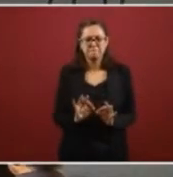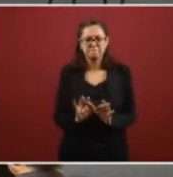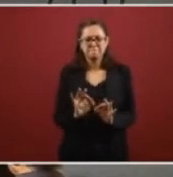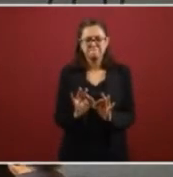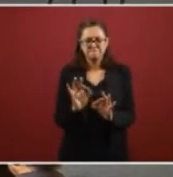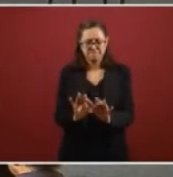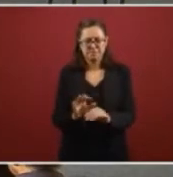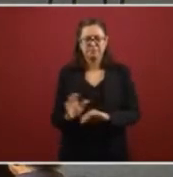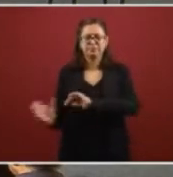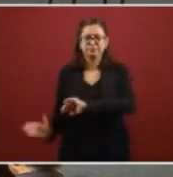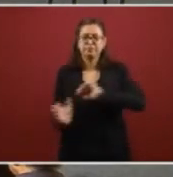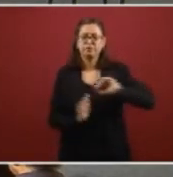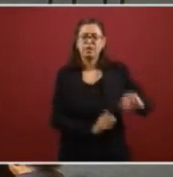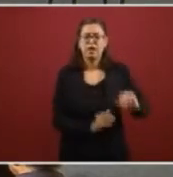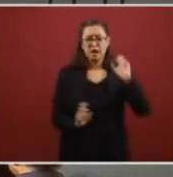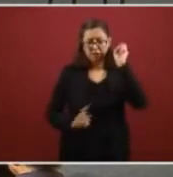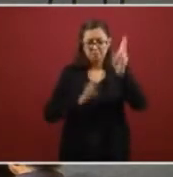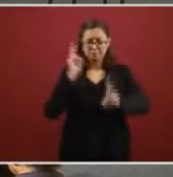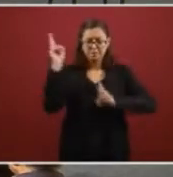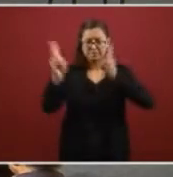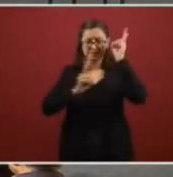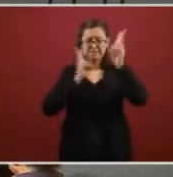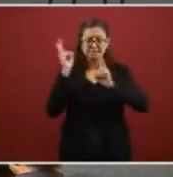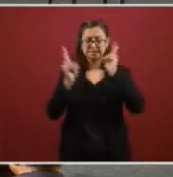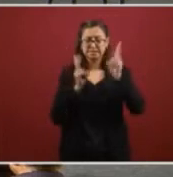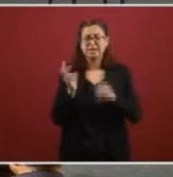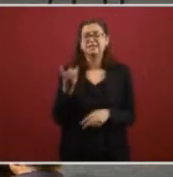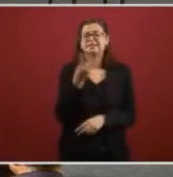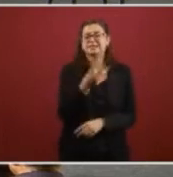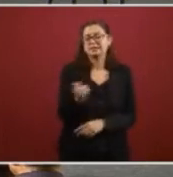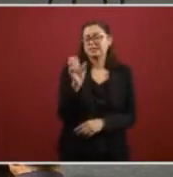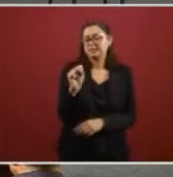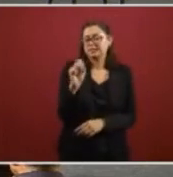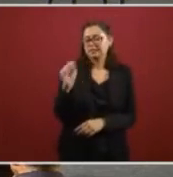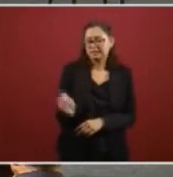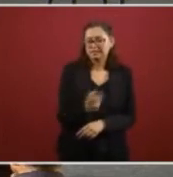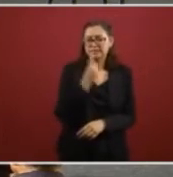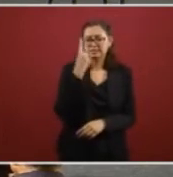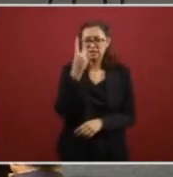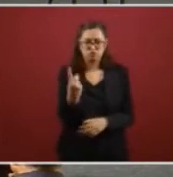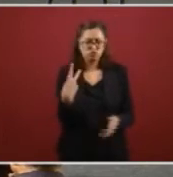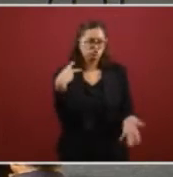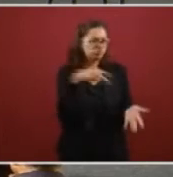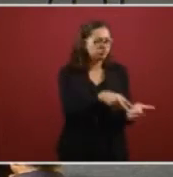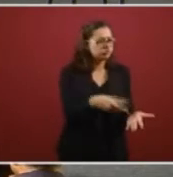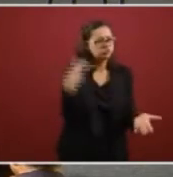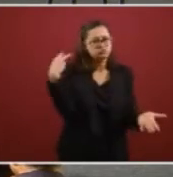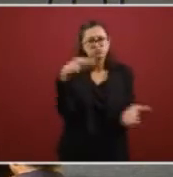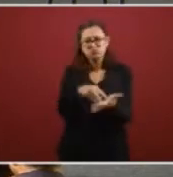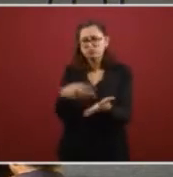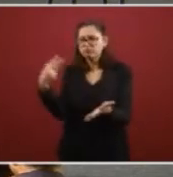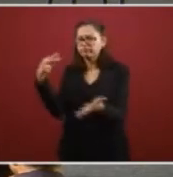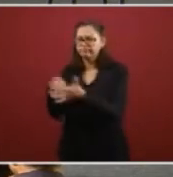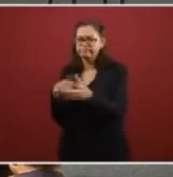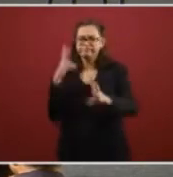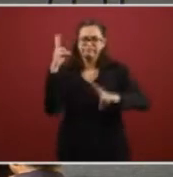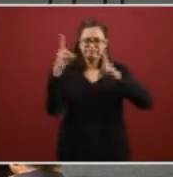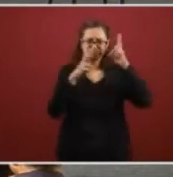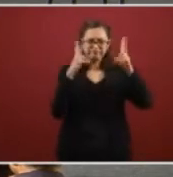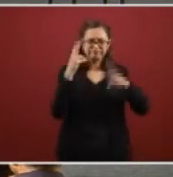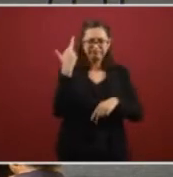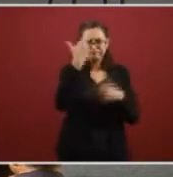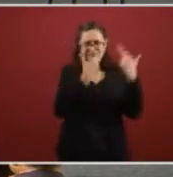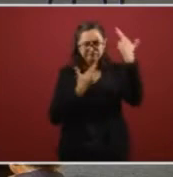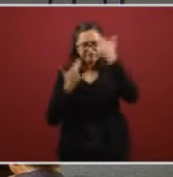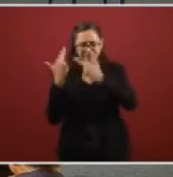And verifying, they realized 361 verifications, and